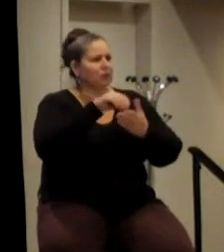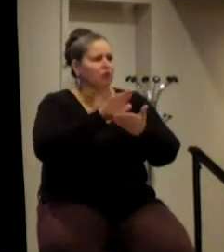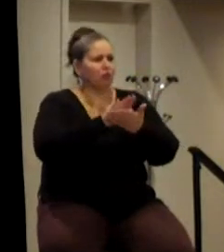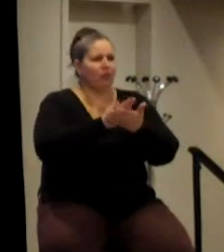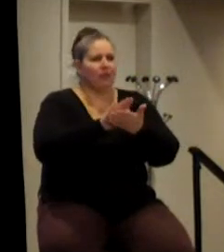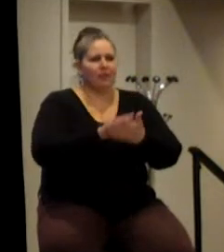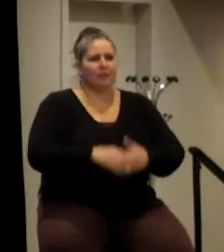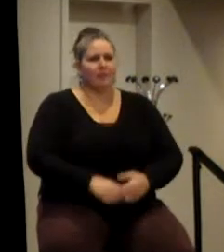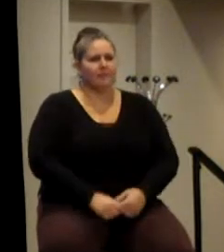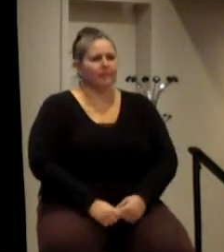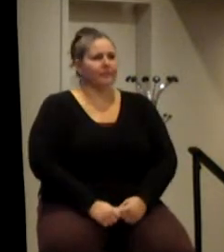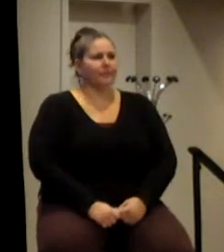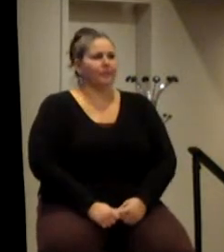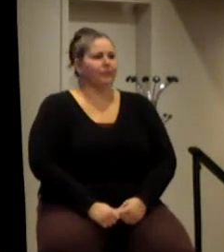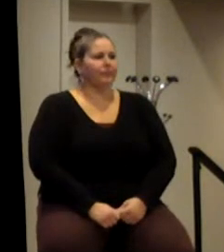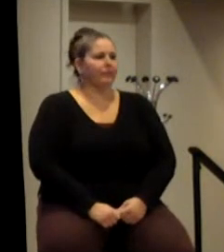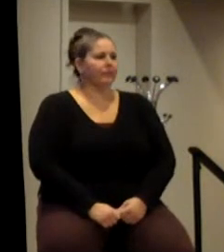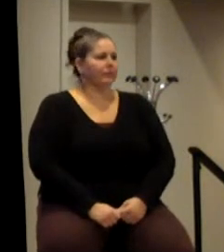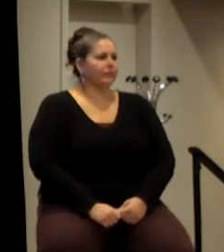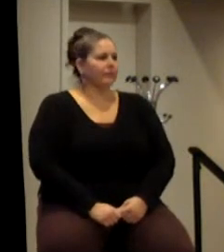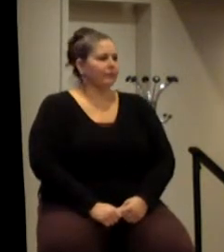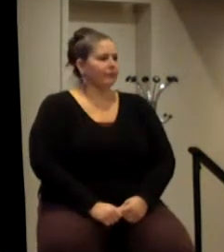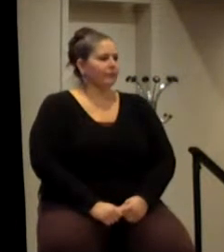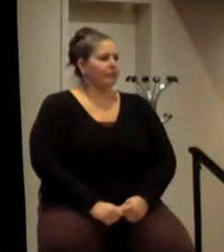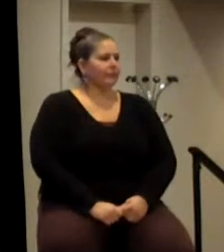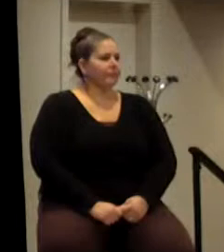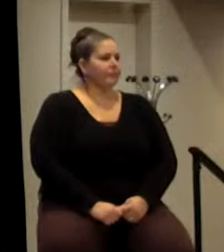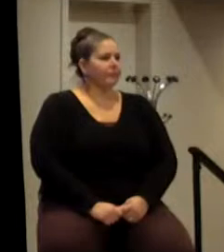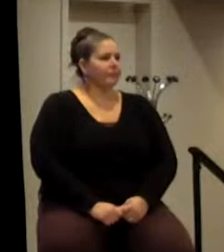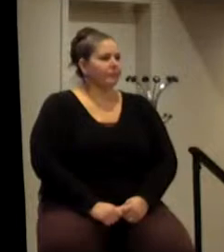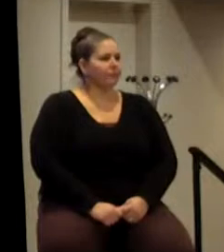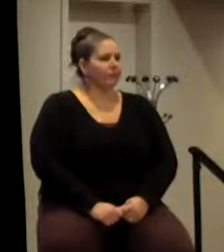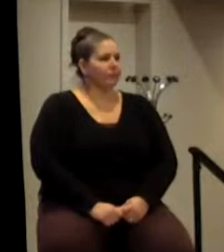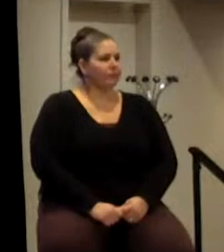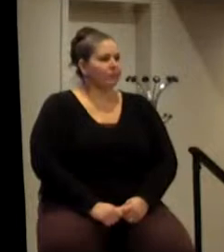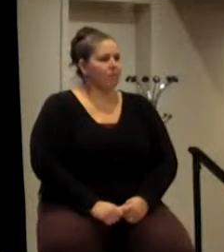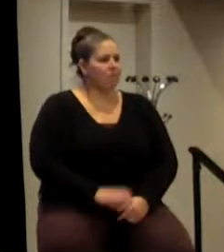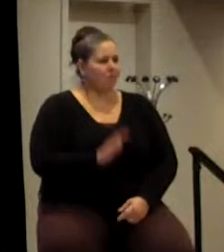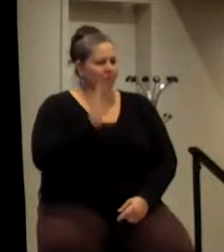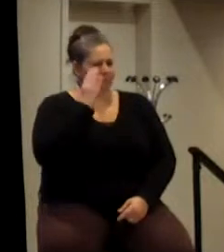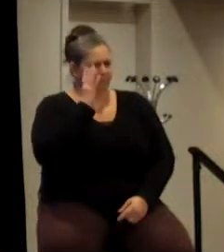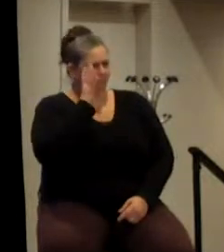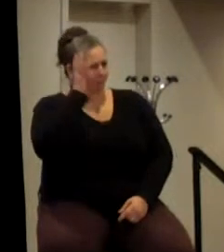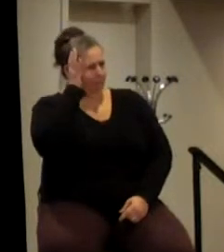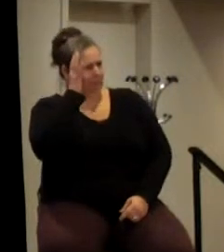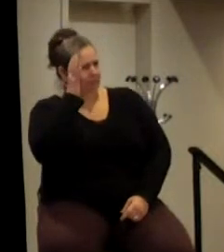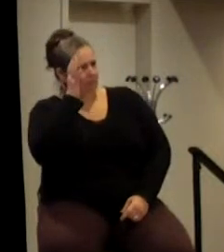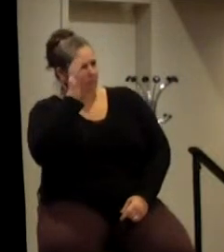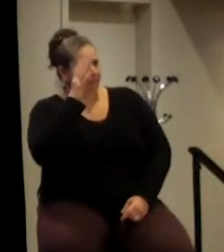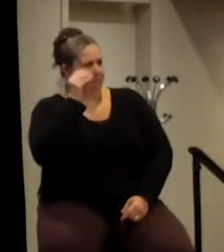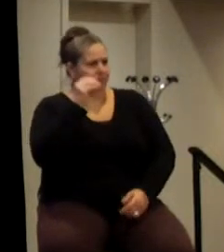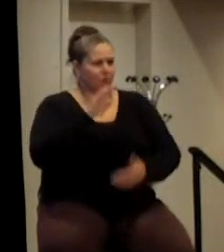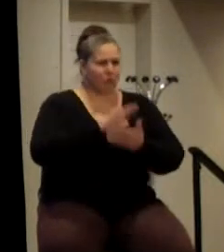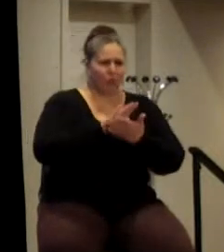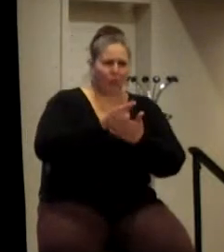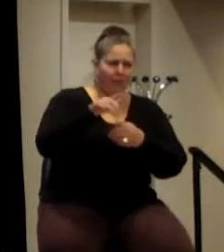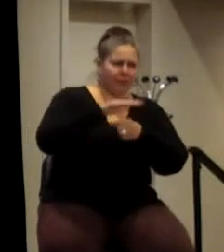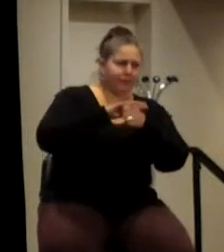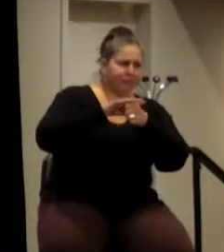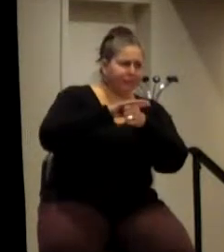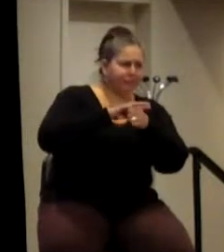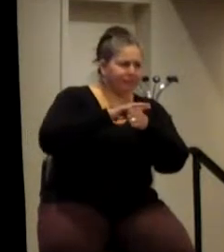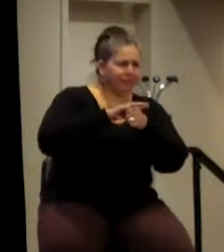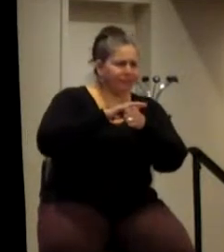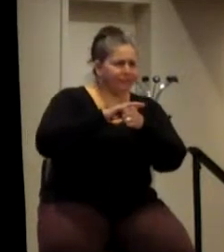There was a little bit of confusion for some parents and some districts related to a memo from State